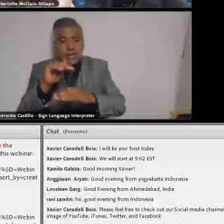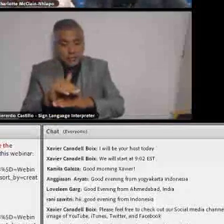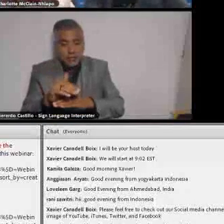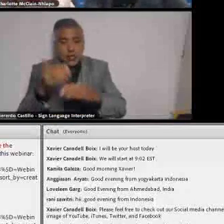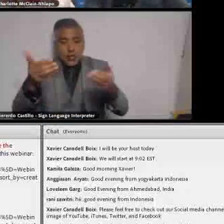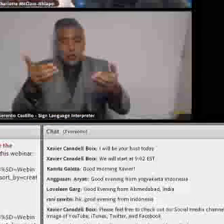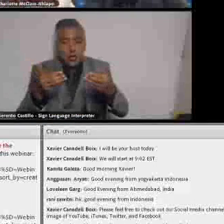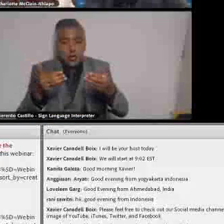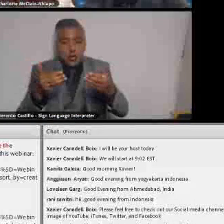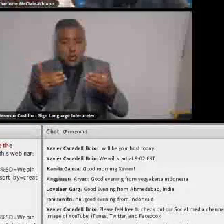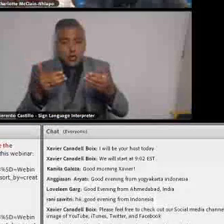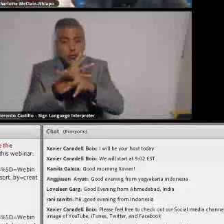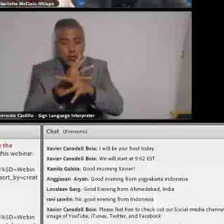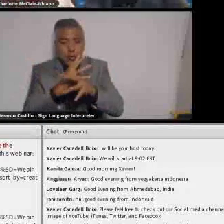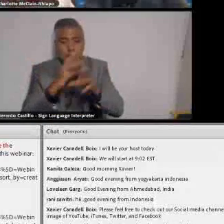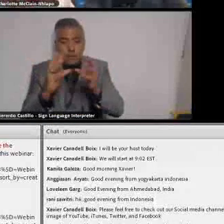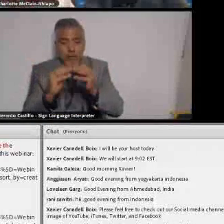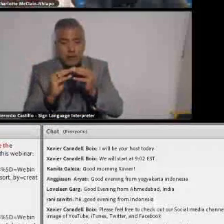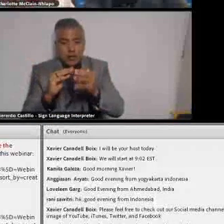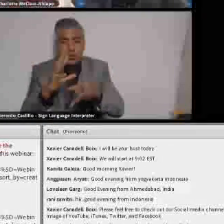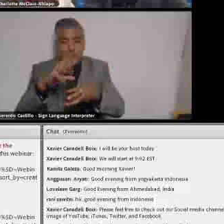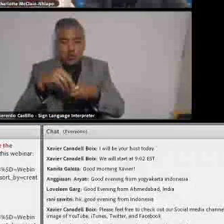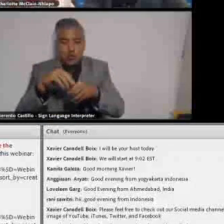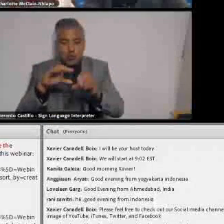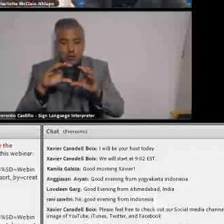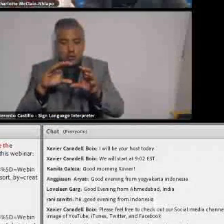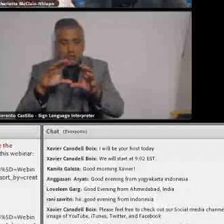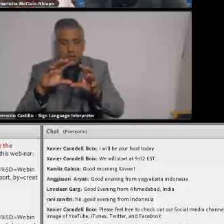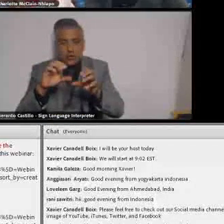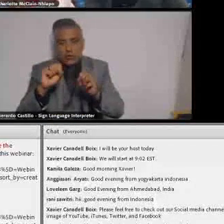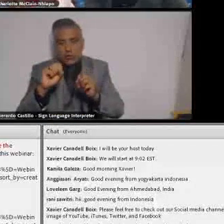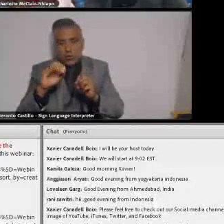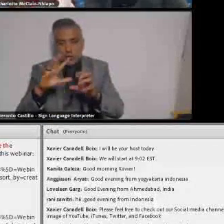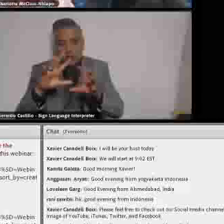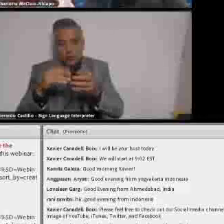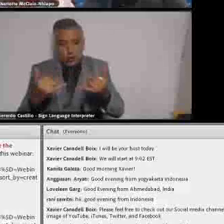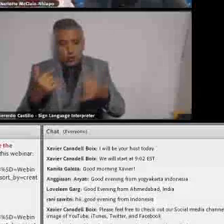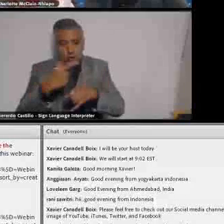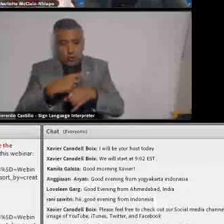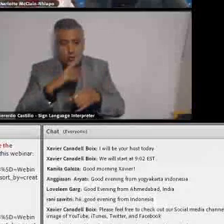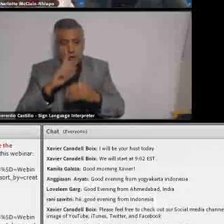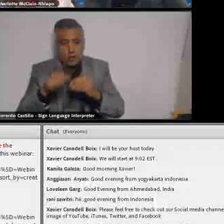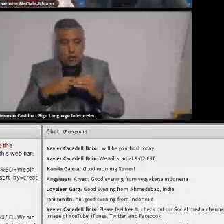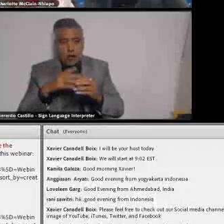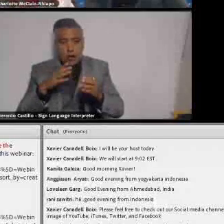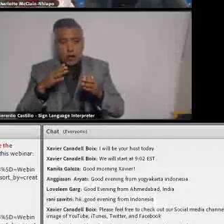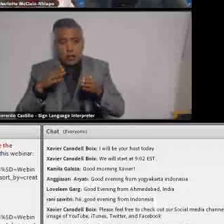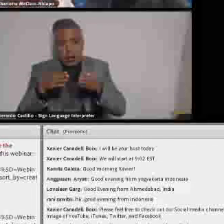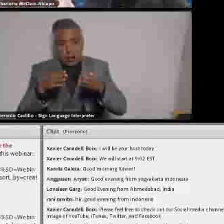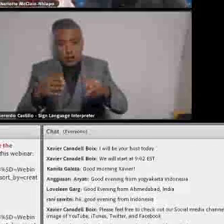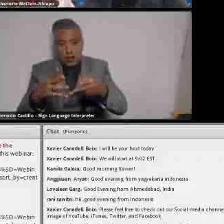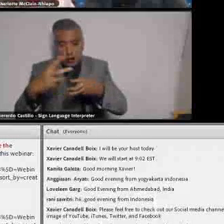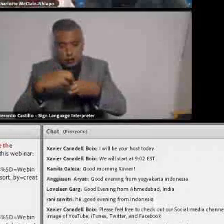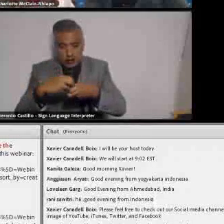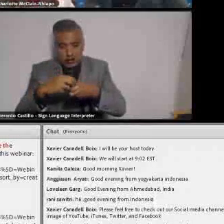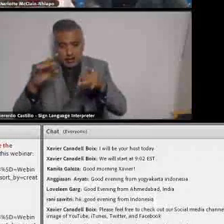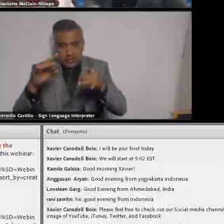Welcome to the webinar series on social inclusion. Today we will be talking about pathways to inclusion in disaster risk